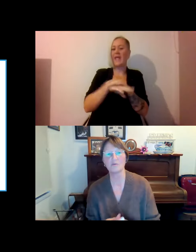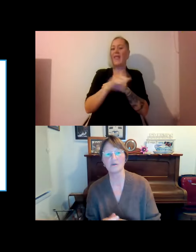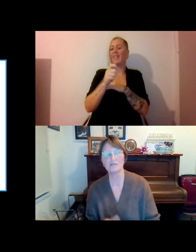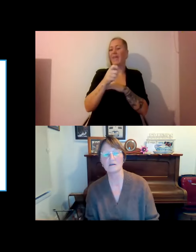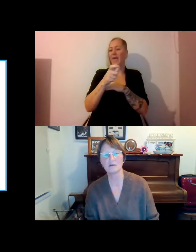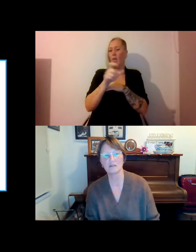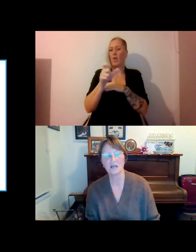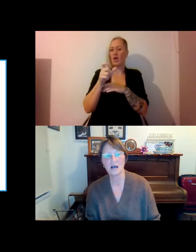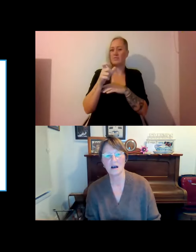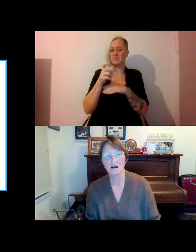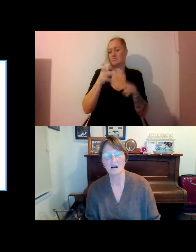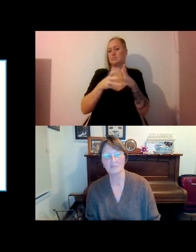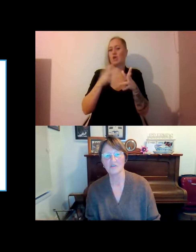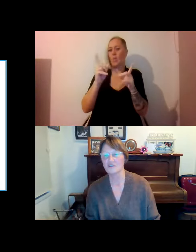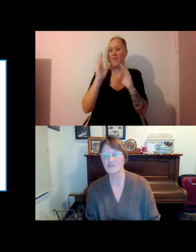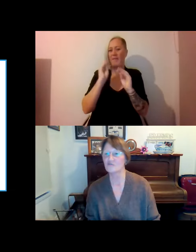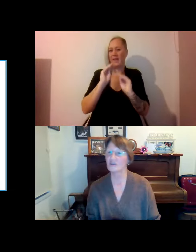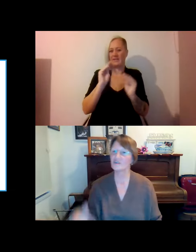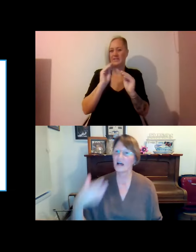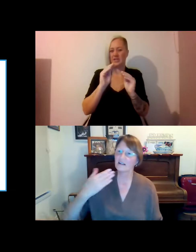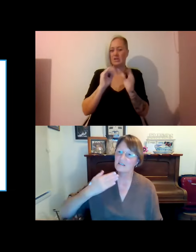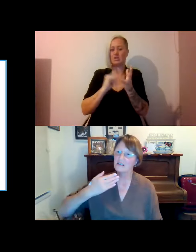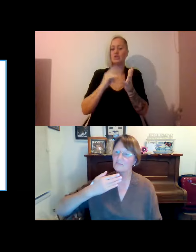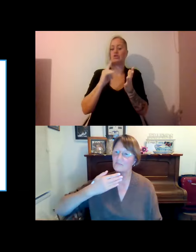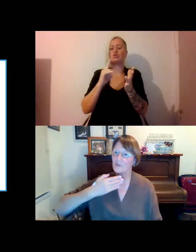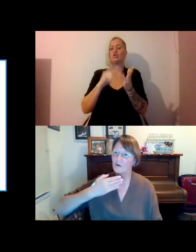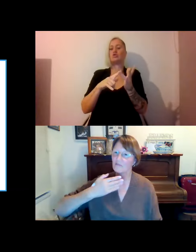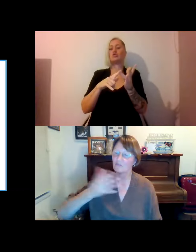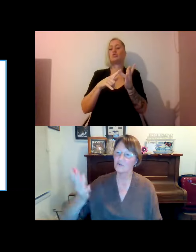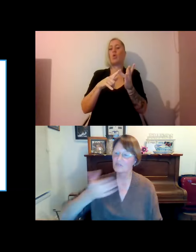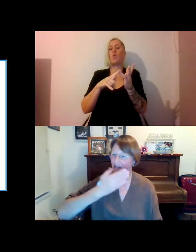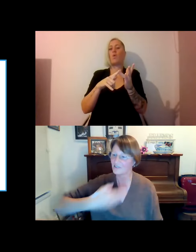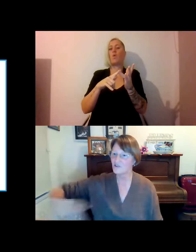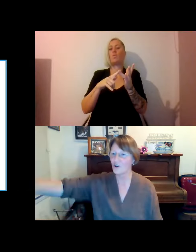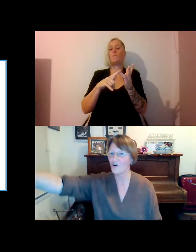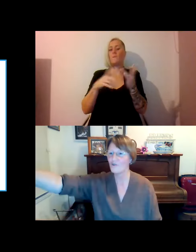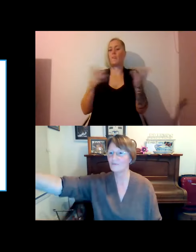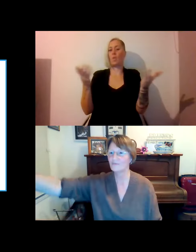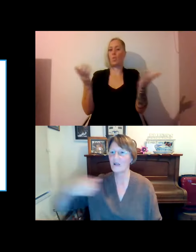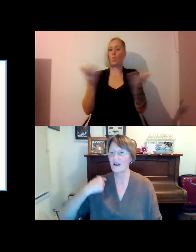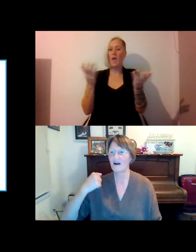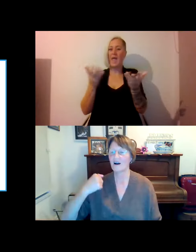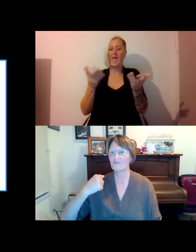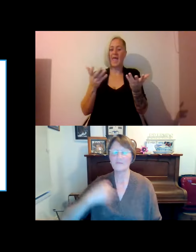with keyword sign. So the directionality of, if you're saying to go,